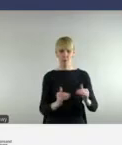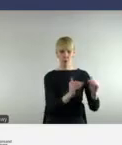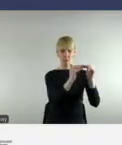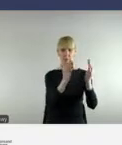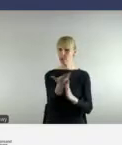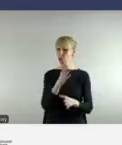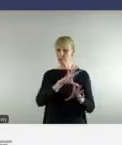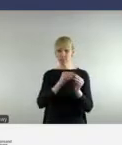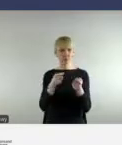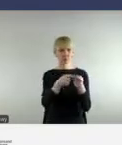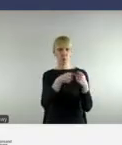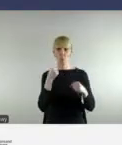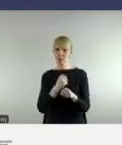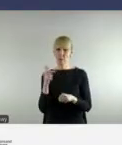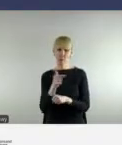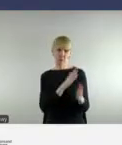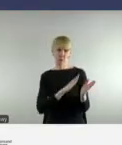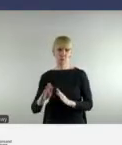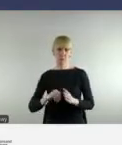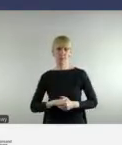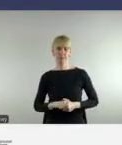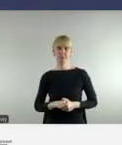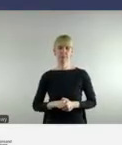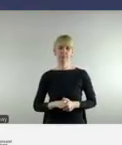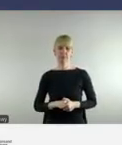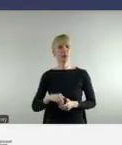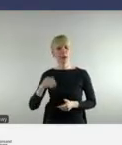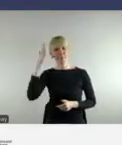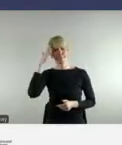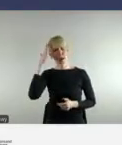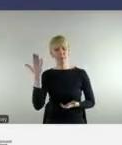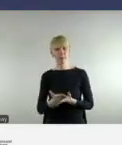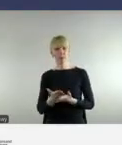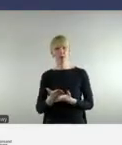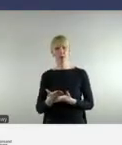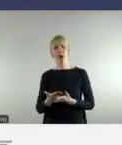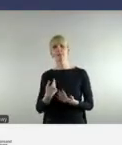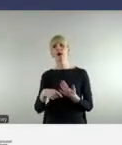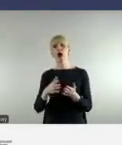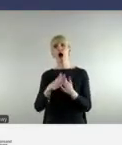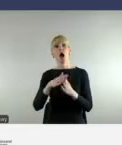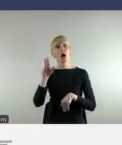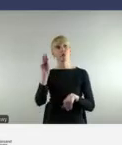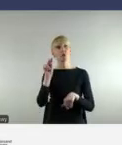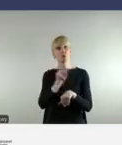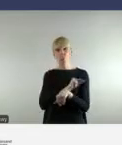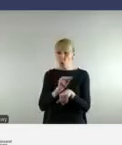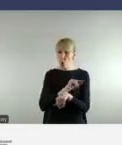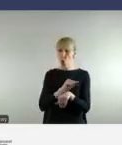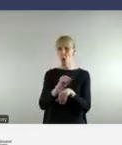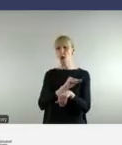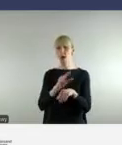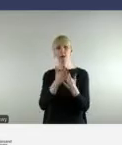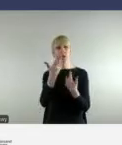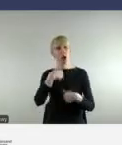handling. And we need more joint training on learning points. The municipality must also